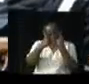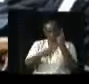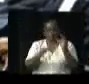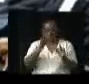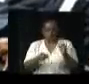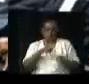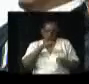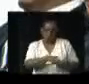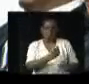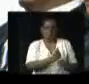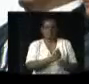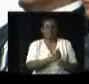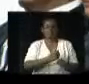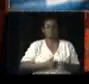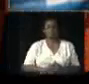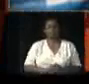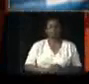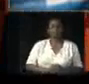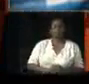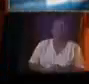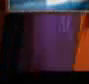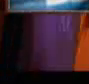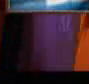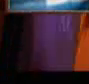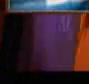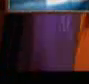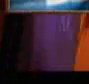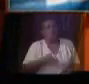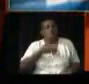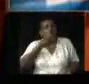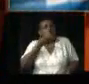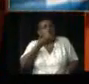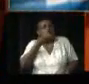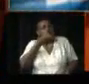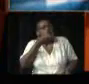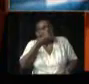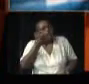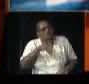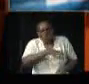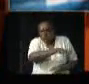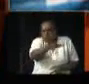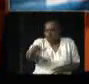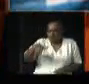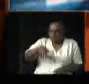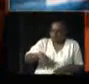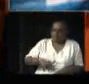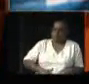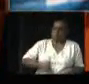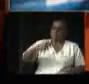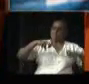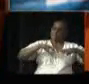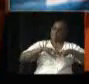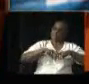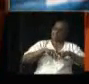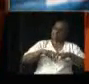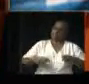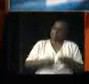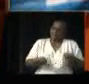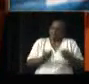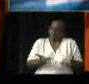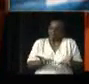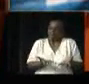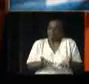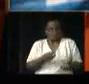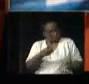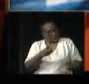16 magistrates. Young people today are sexually active at a very young